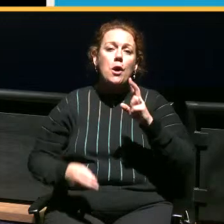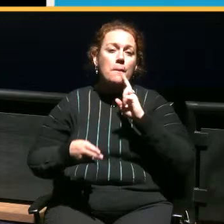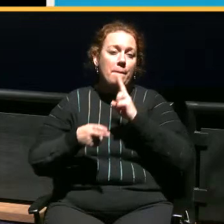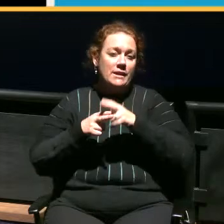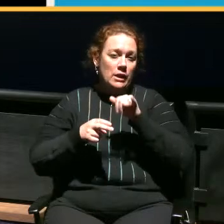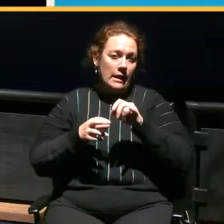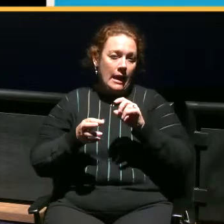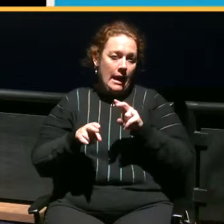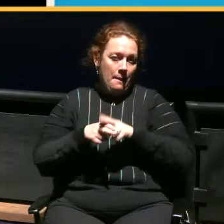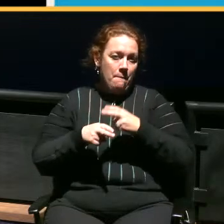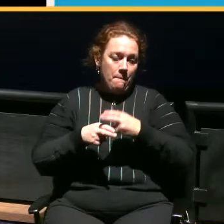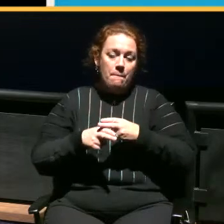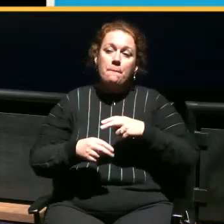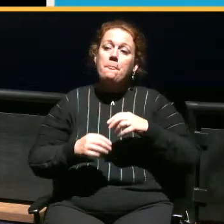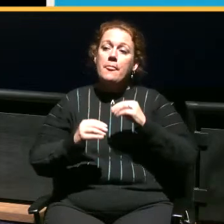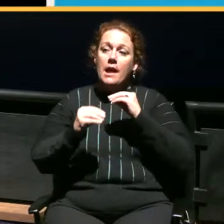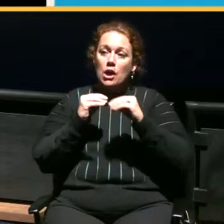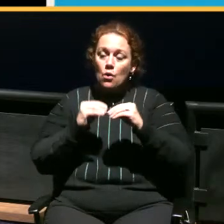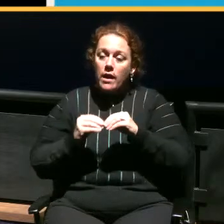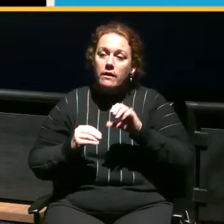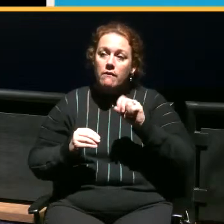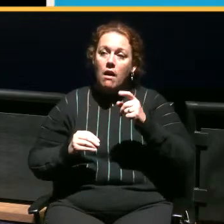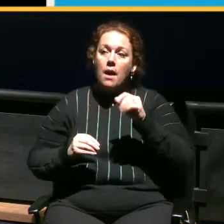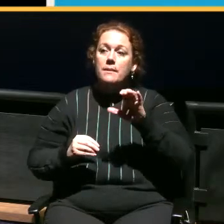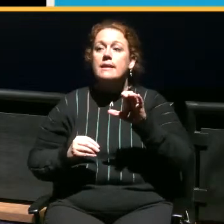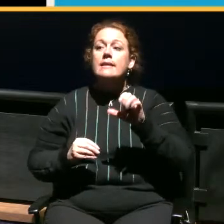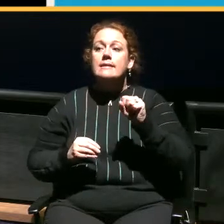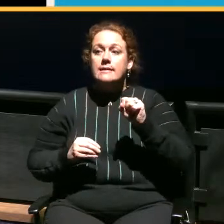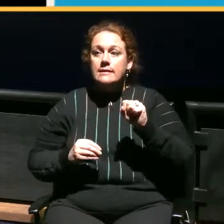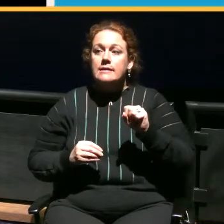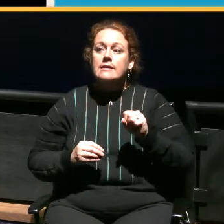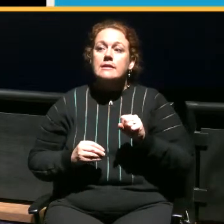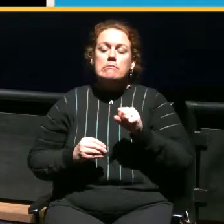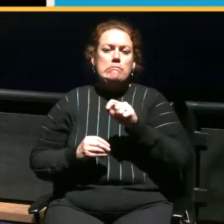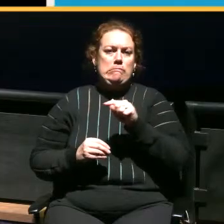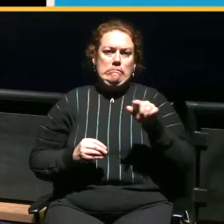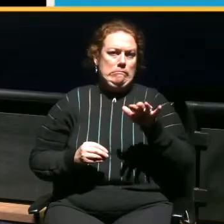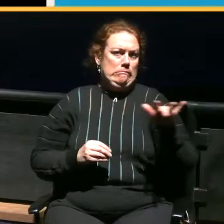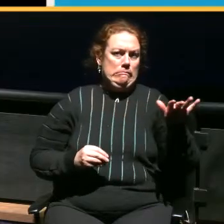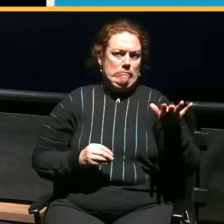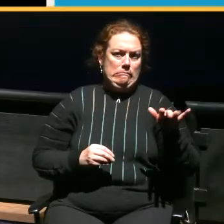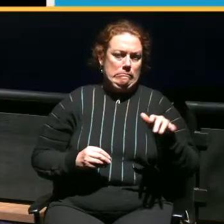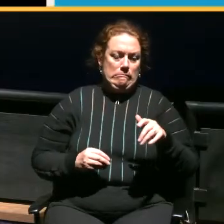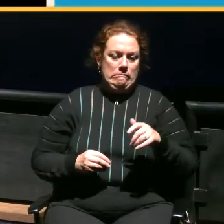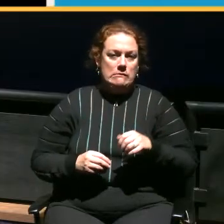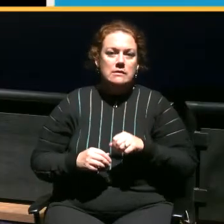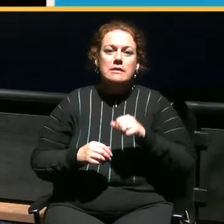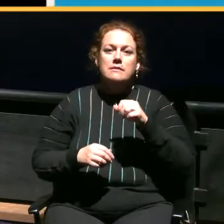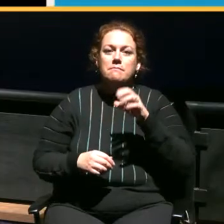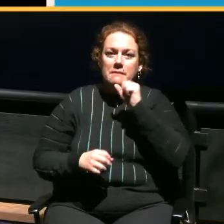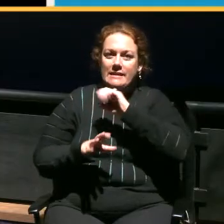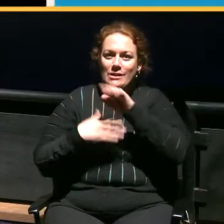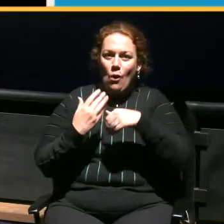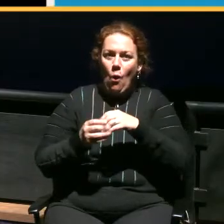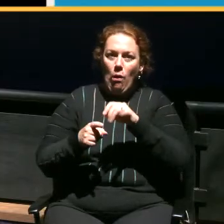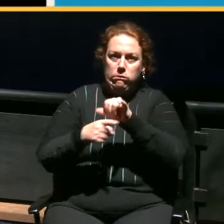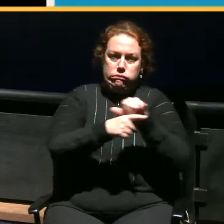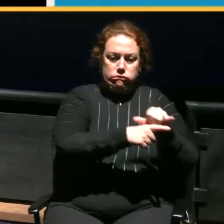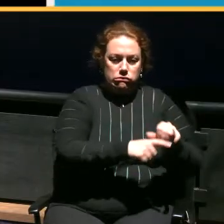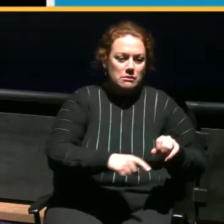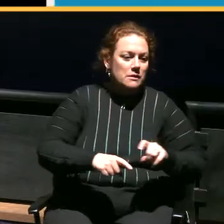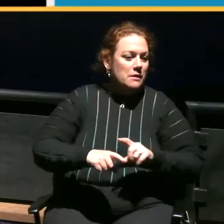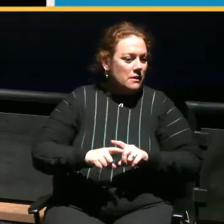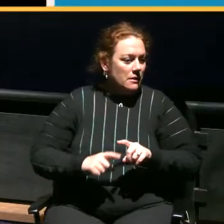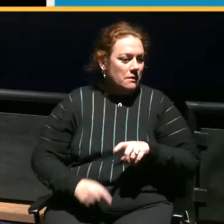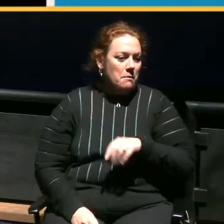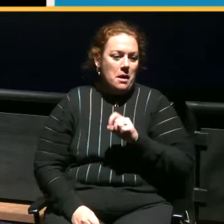Let's see, the Corrective Optics Space Telescope Axial Replacement is what CoStar stands for. You're going to get to see that when the Hubble exhibit opens